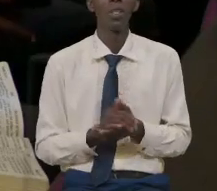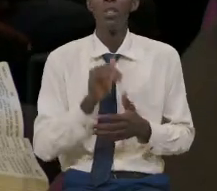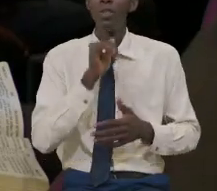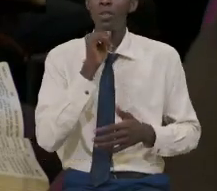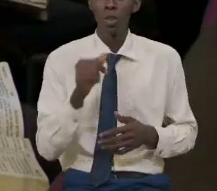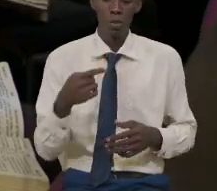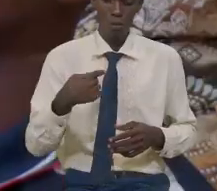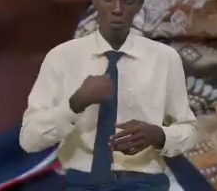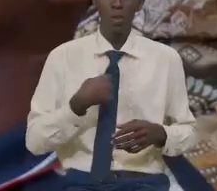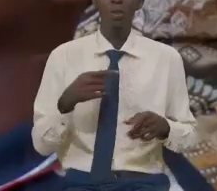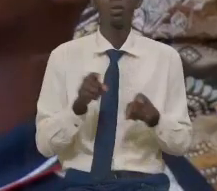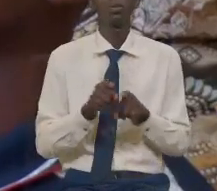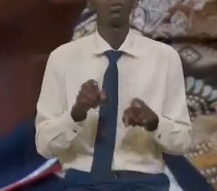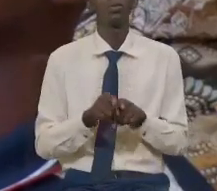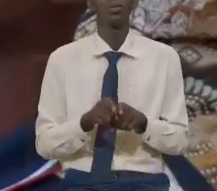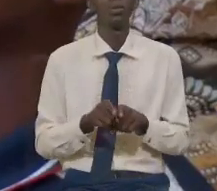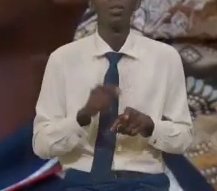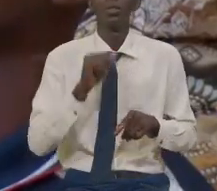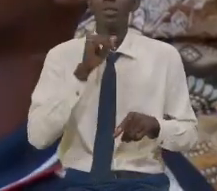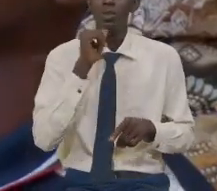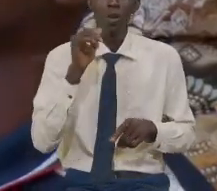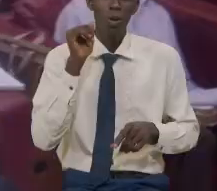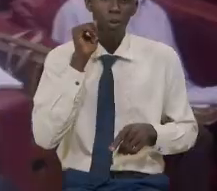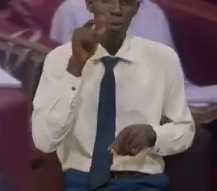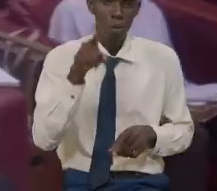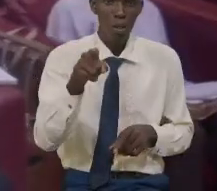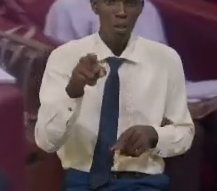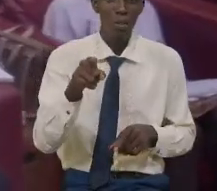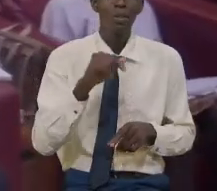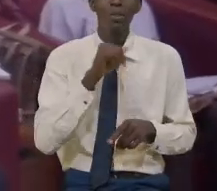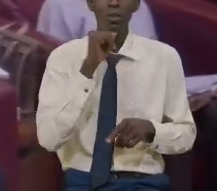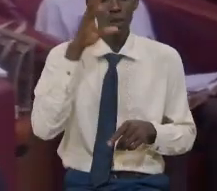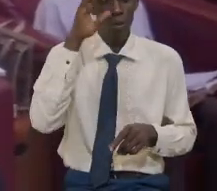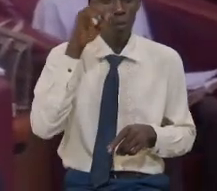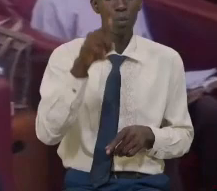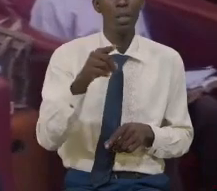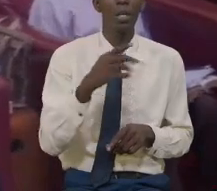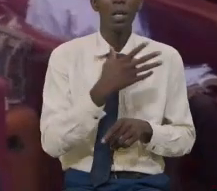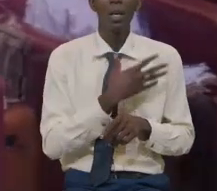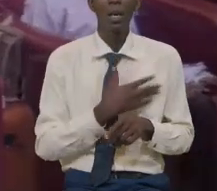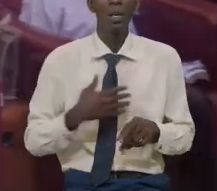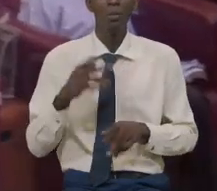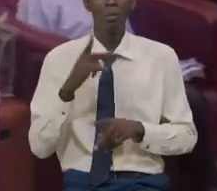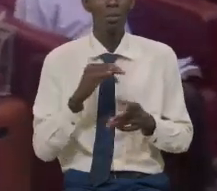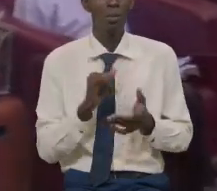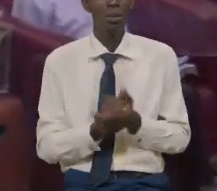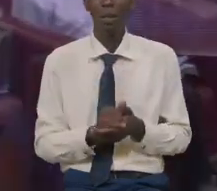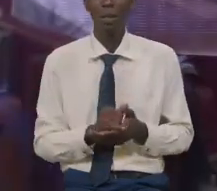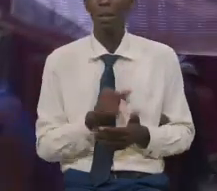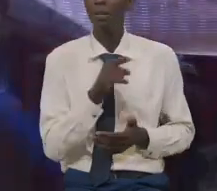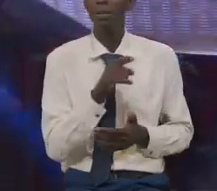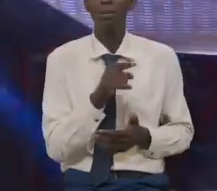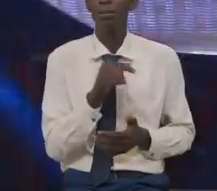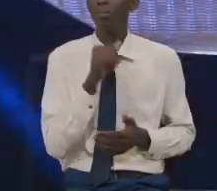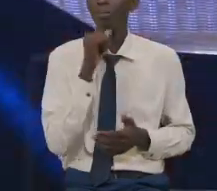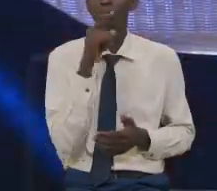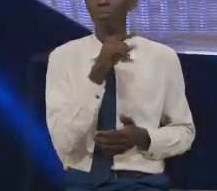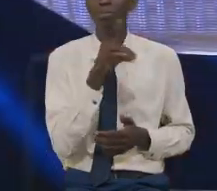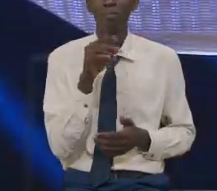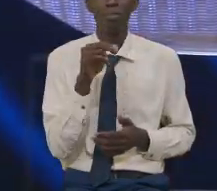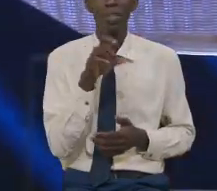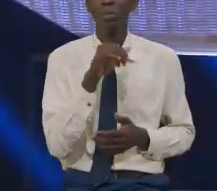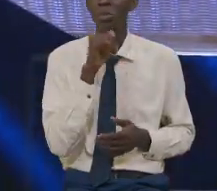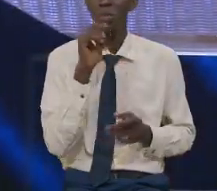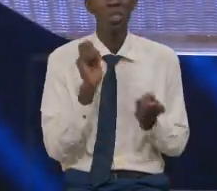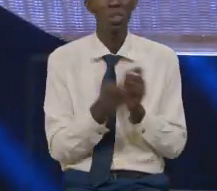not him, not her. And so they said, it's not changing. We're going to